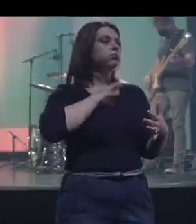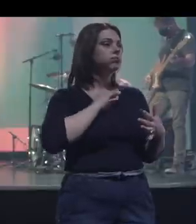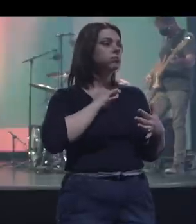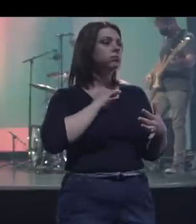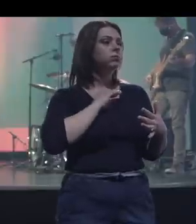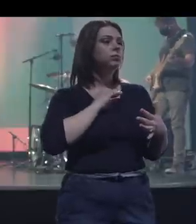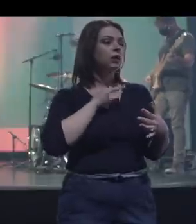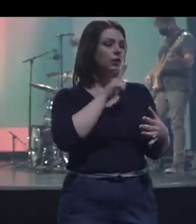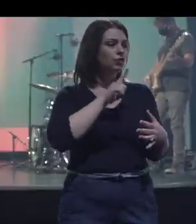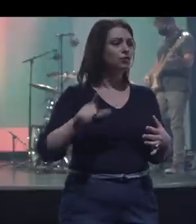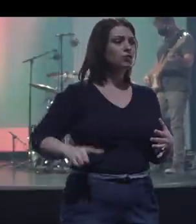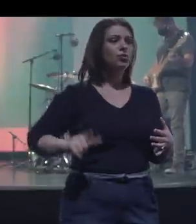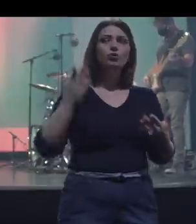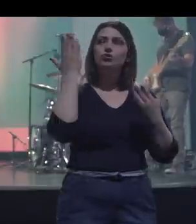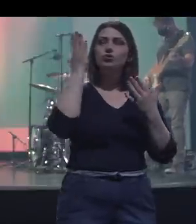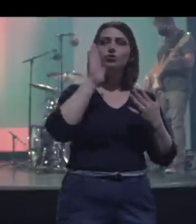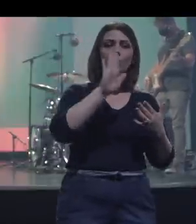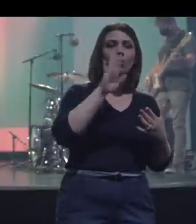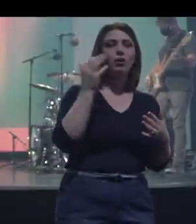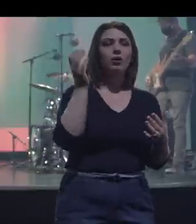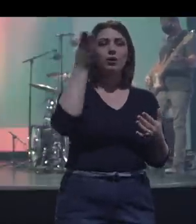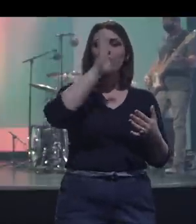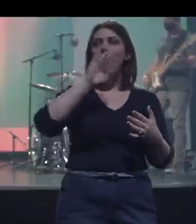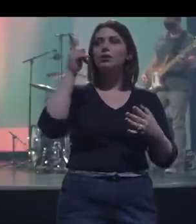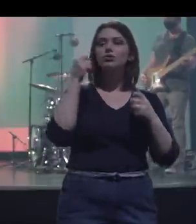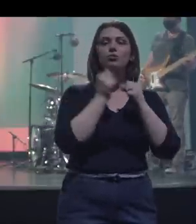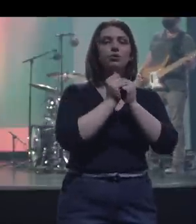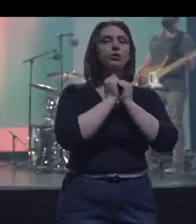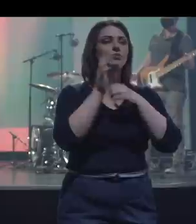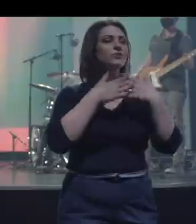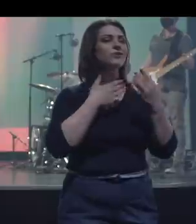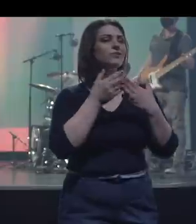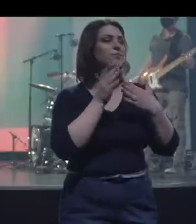the Lord your God will be with you wherever you go,